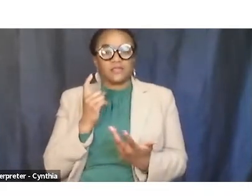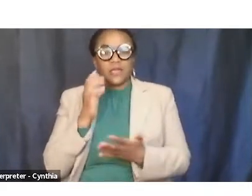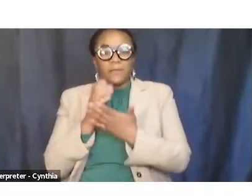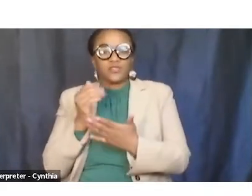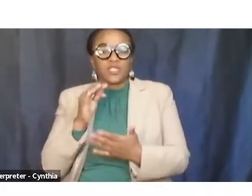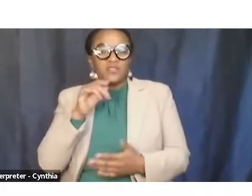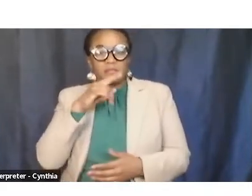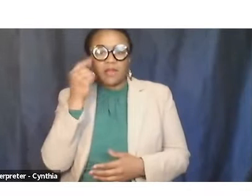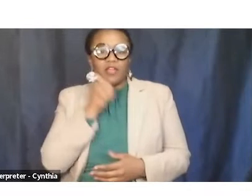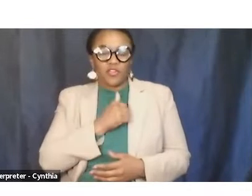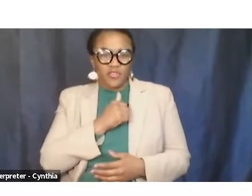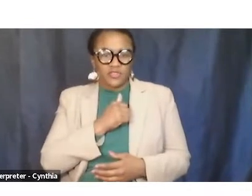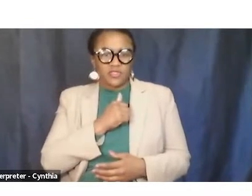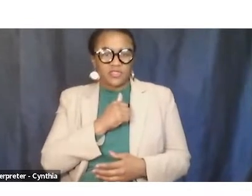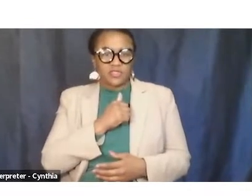Black girls.